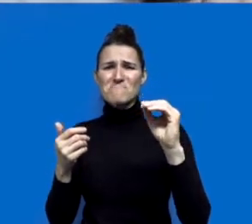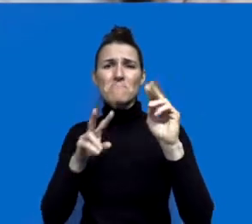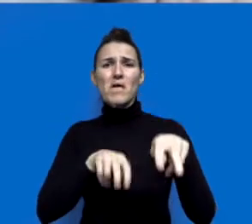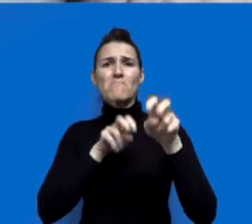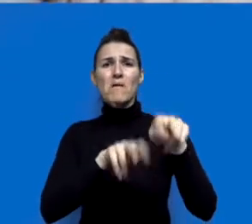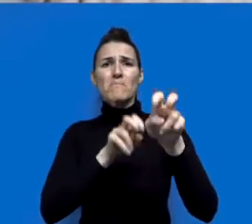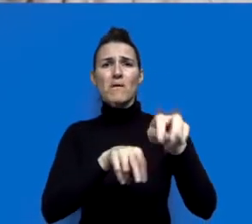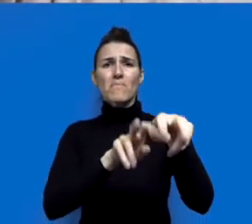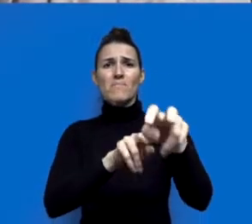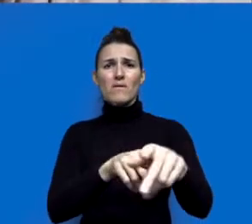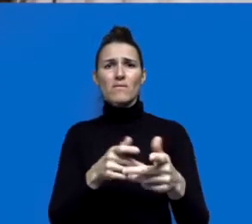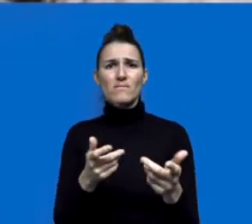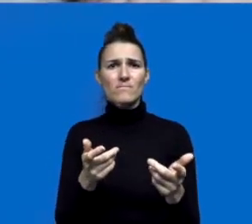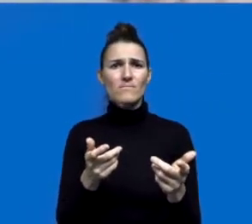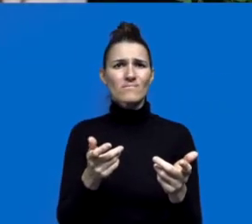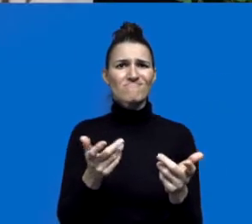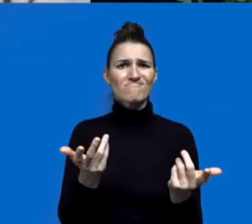and went galloping away.